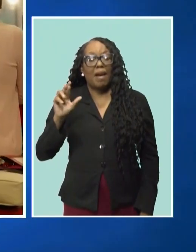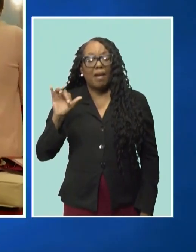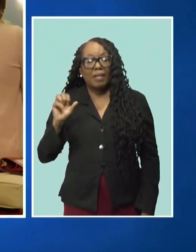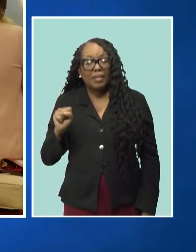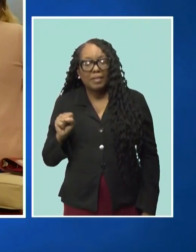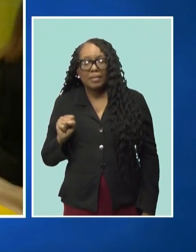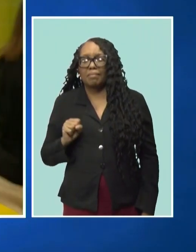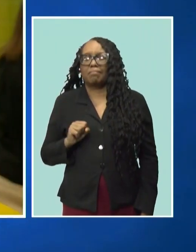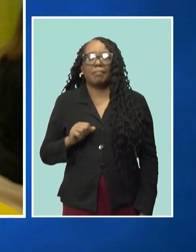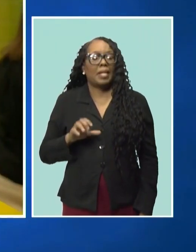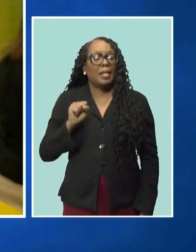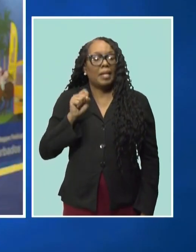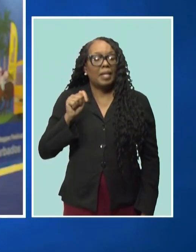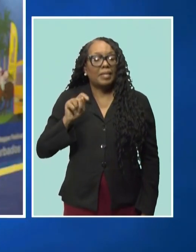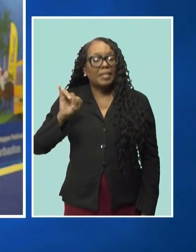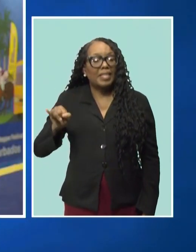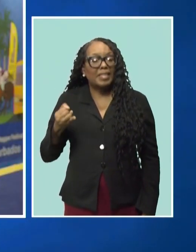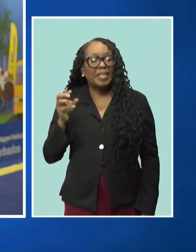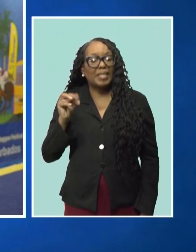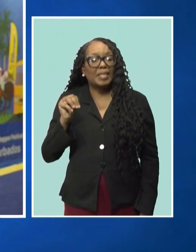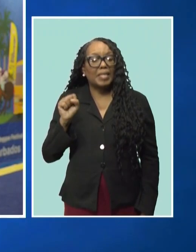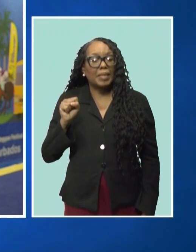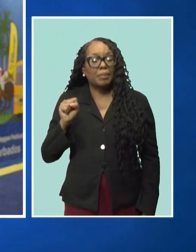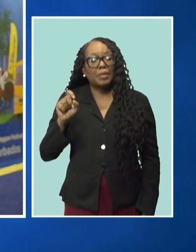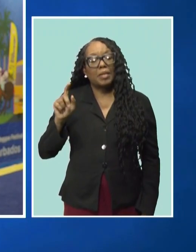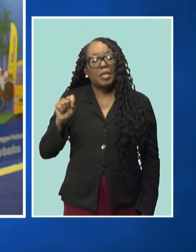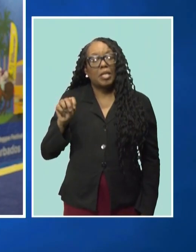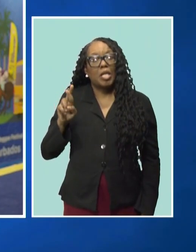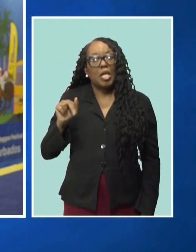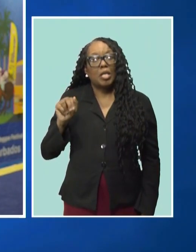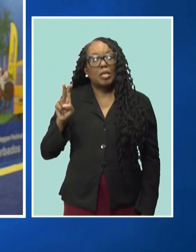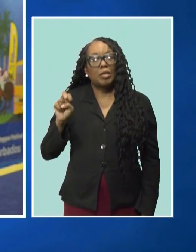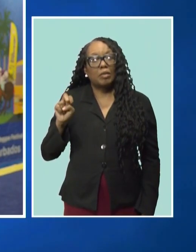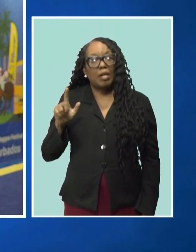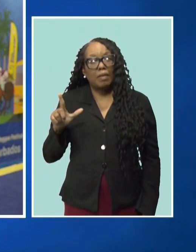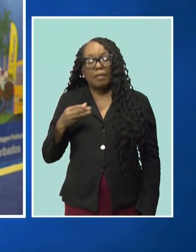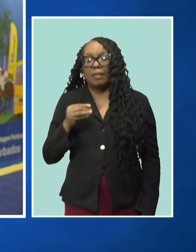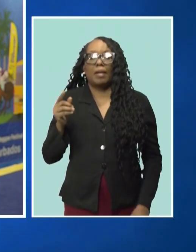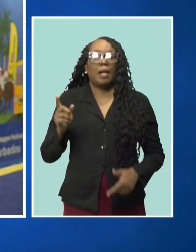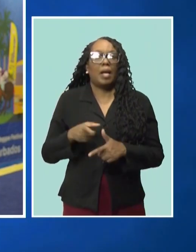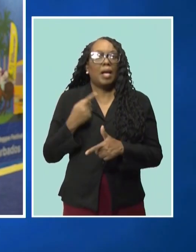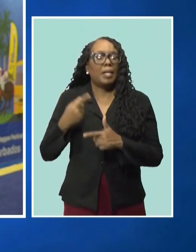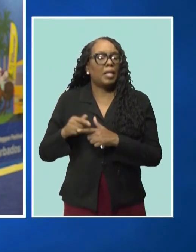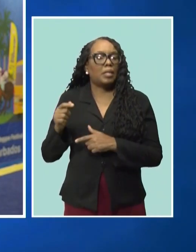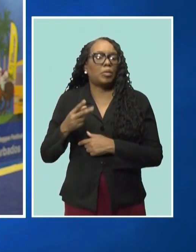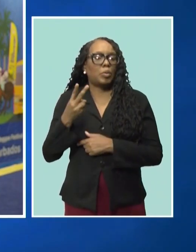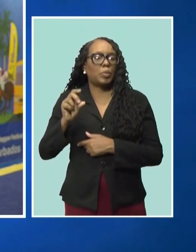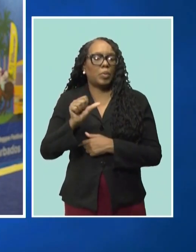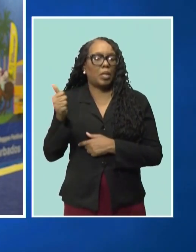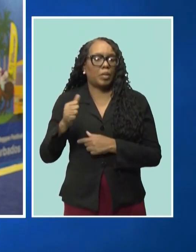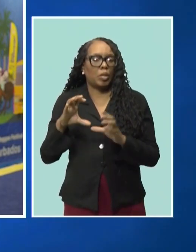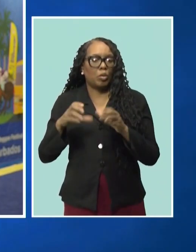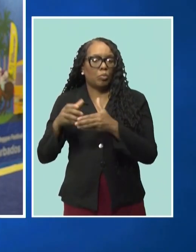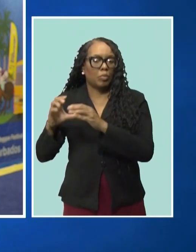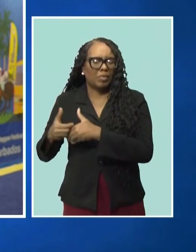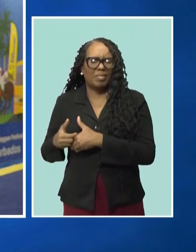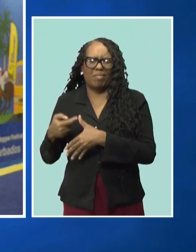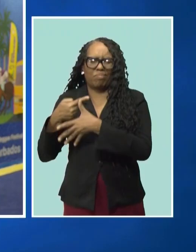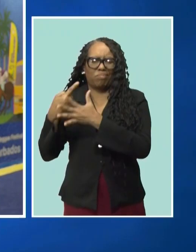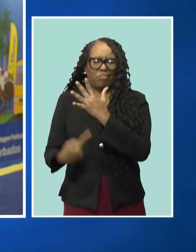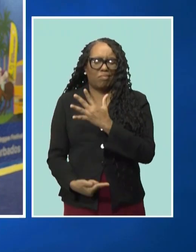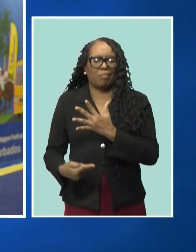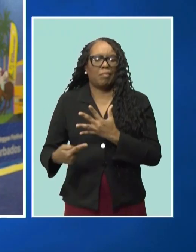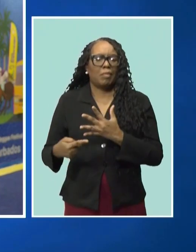St. James Travel, and then we have our Garrison Consortium group as well. So we have a cross-section